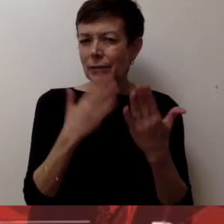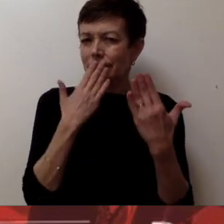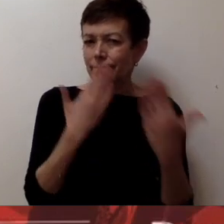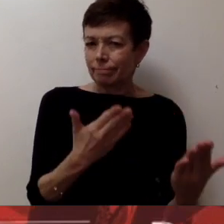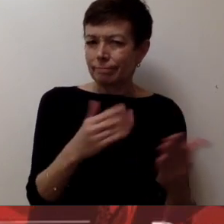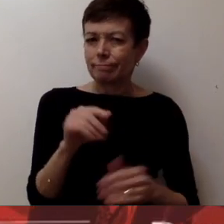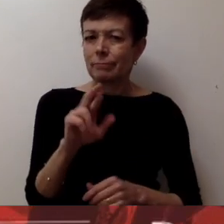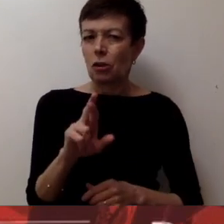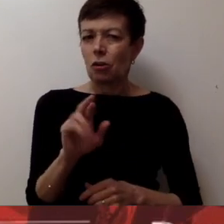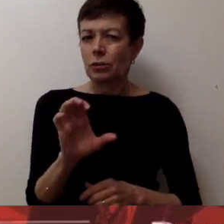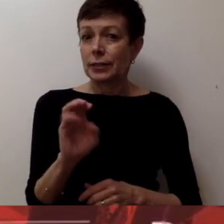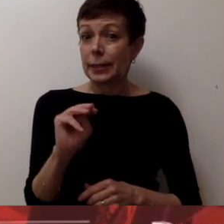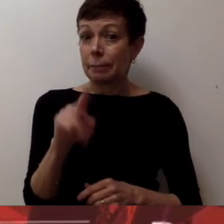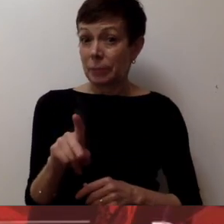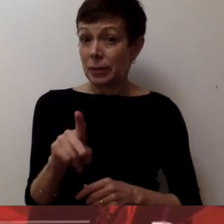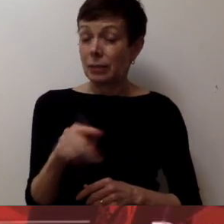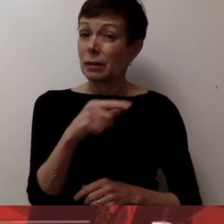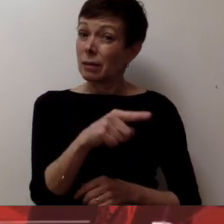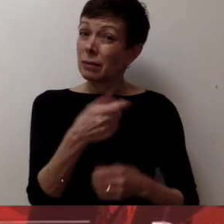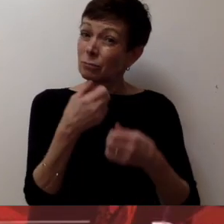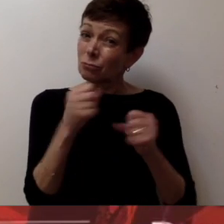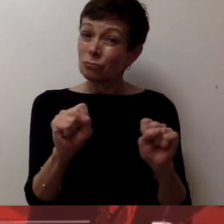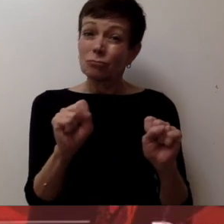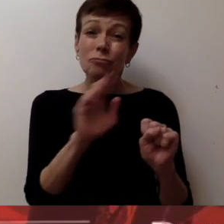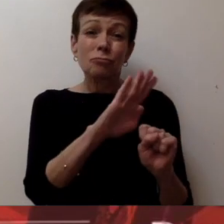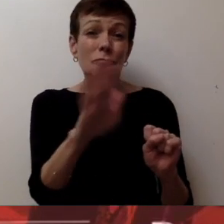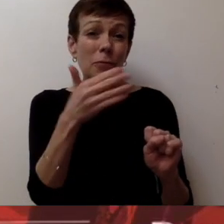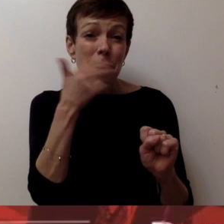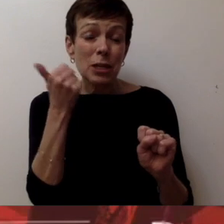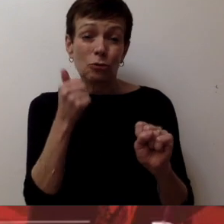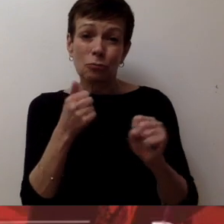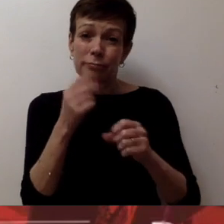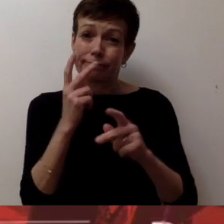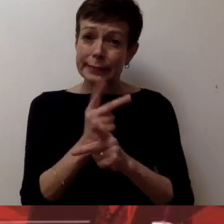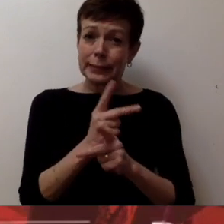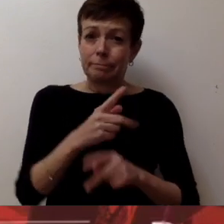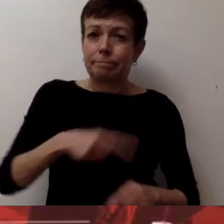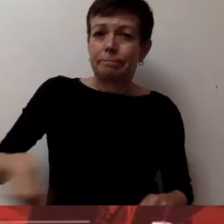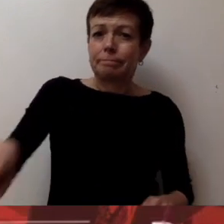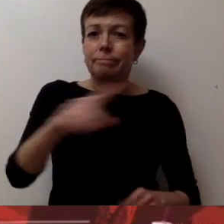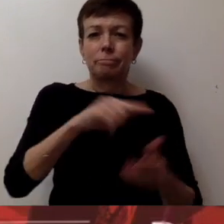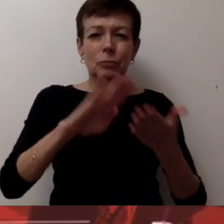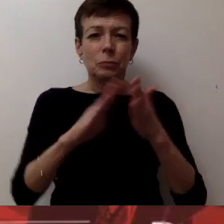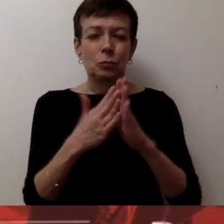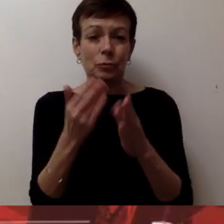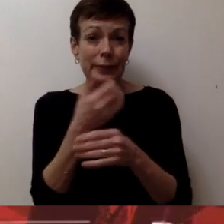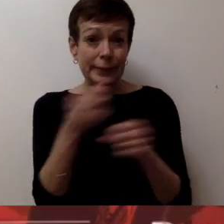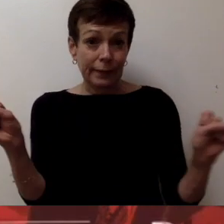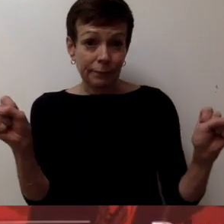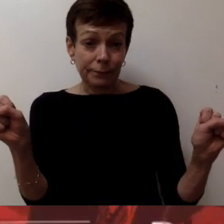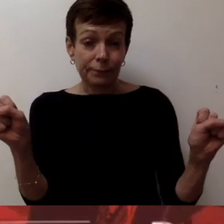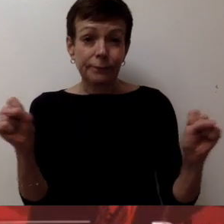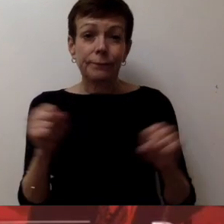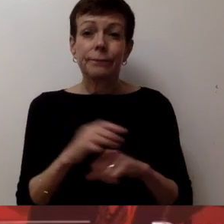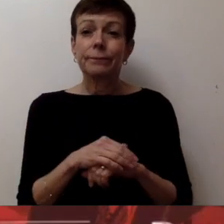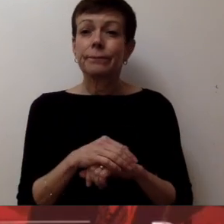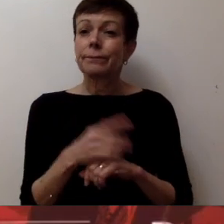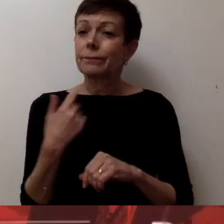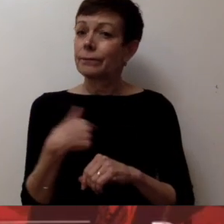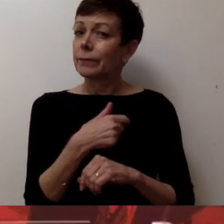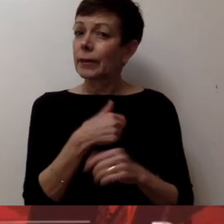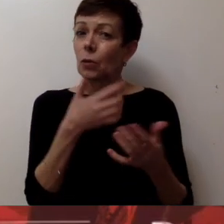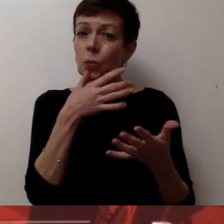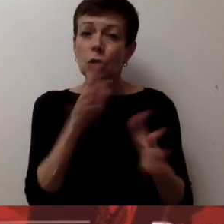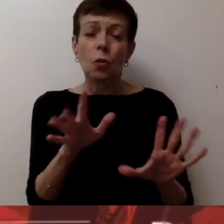everything that they can to keep our community safe during these unprecedented times. And we do not want to add